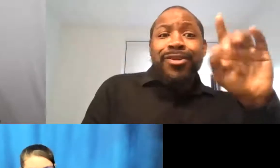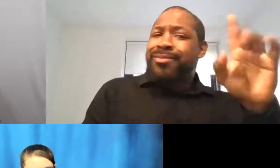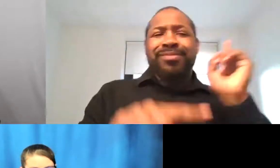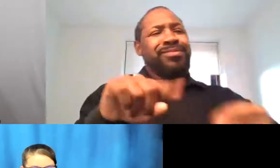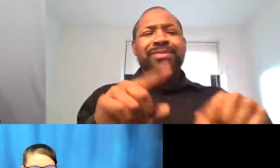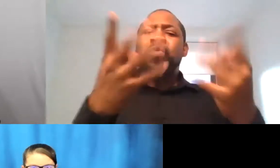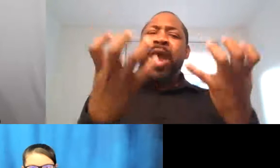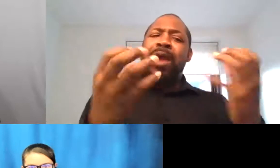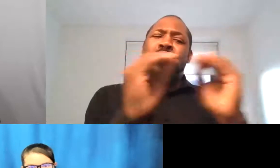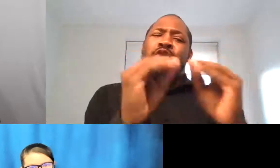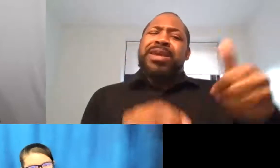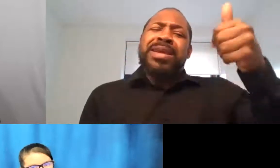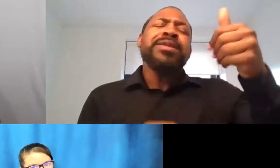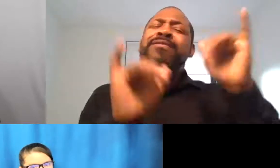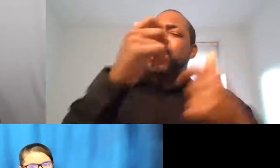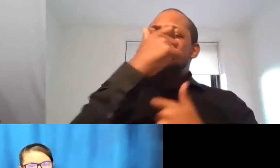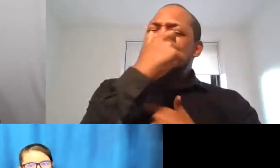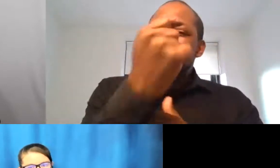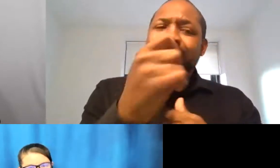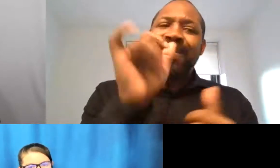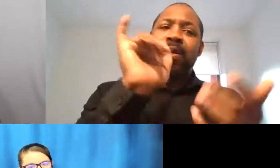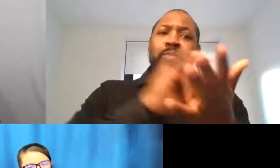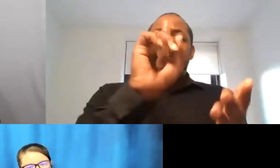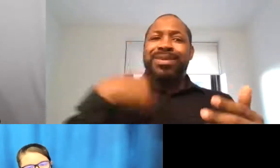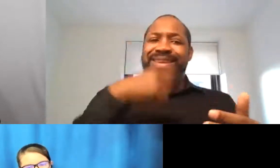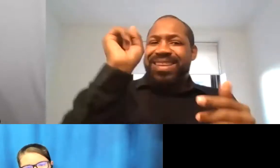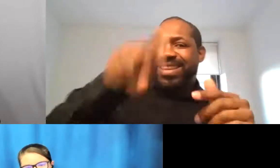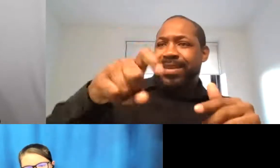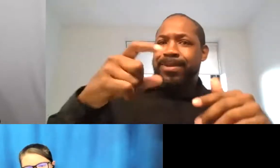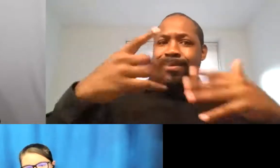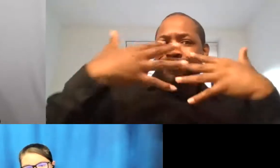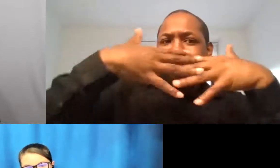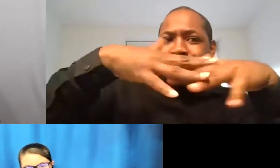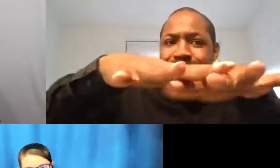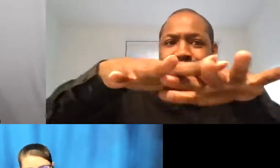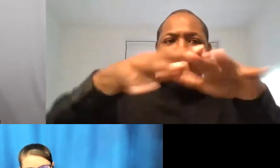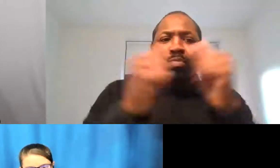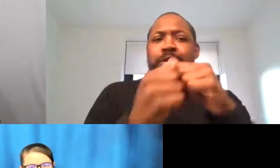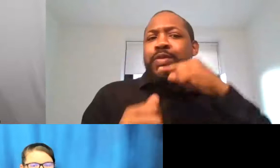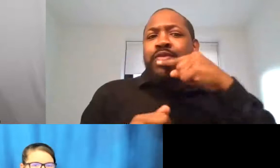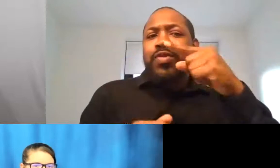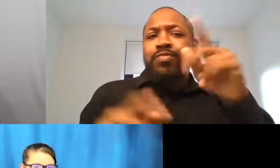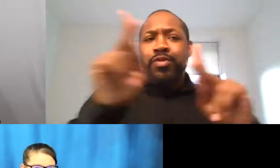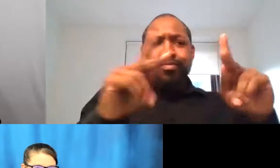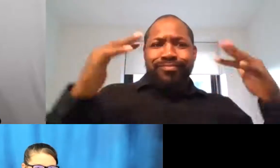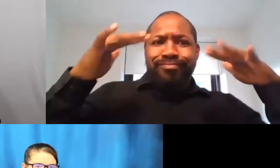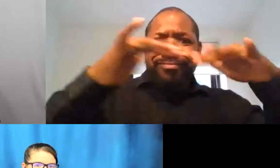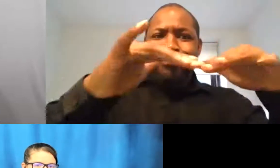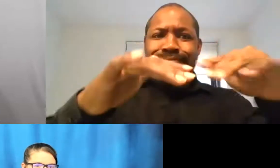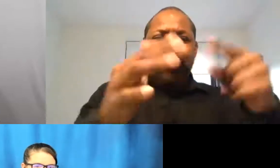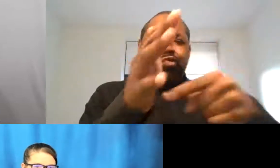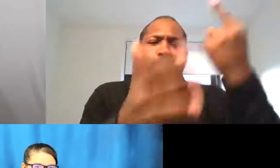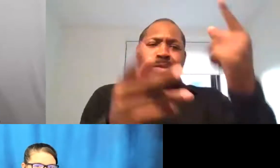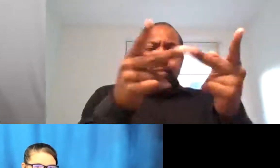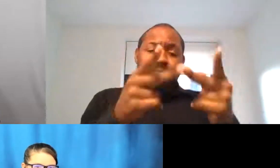hard of hearing community, you could have like 50 people come there. So they really want to gauge the level of interest and numbers and